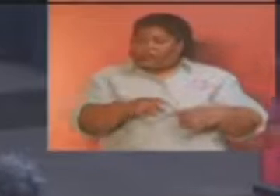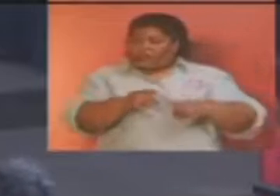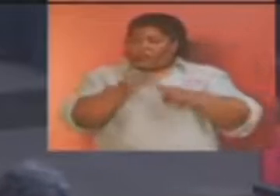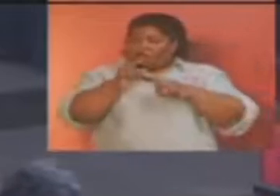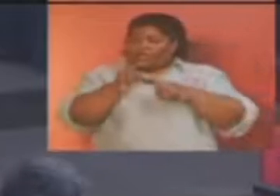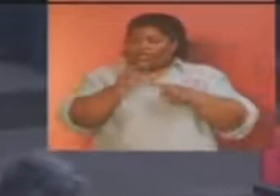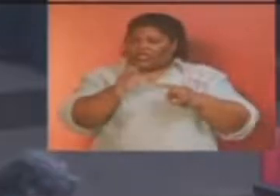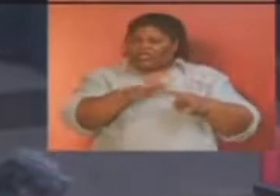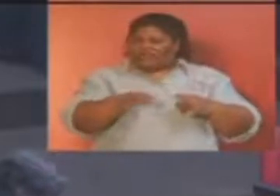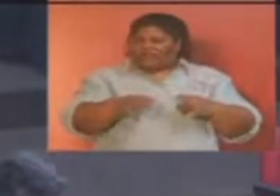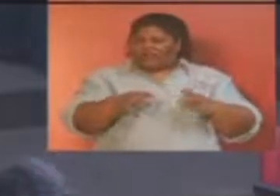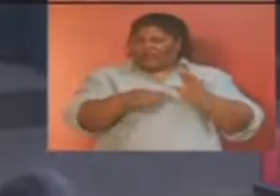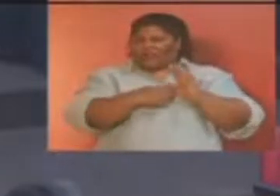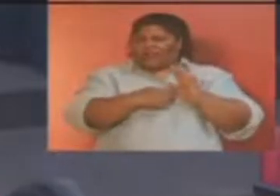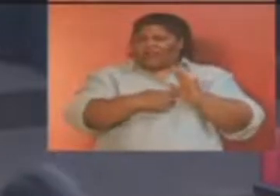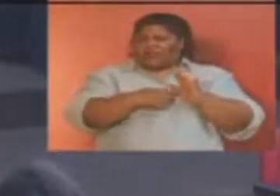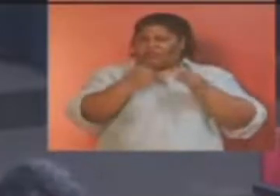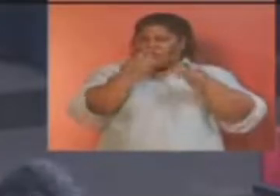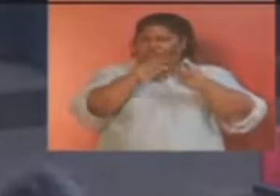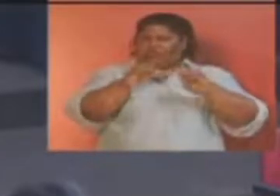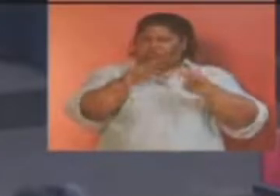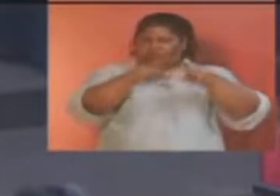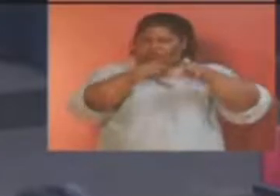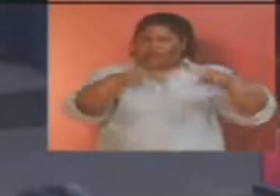crazy what's happened. Well,